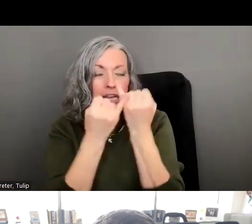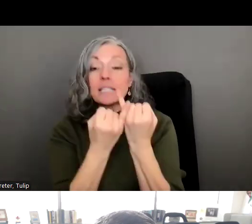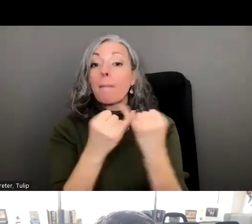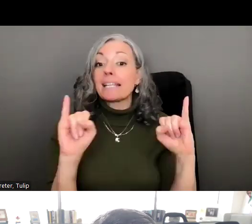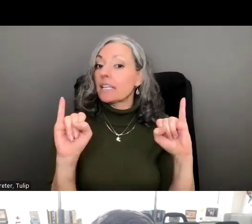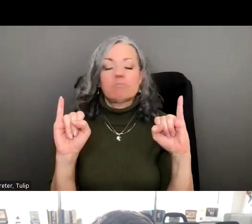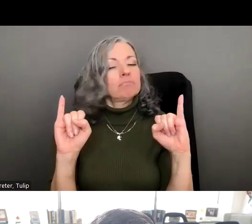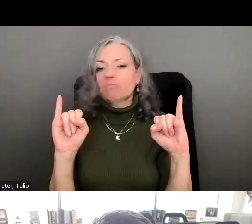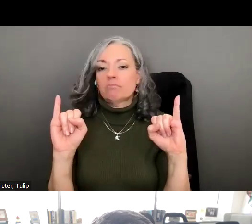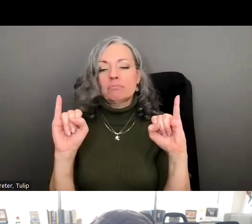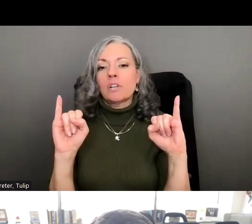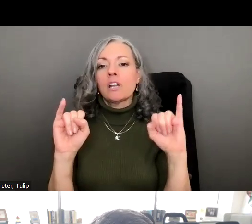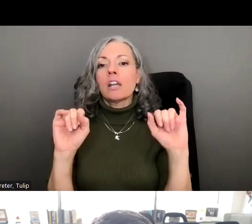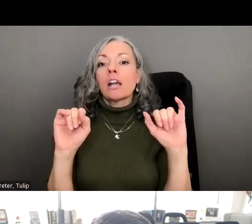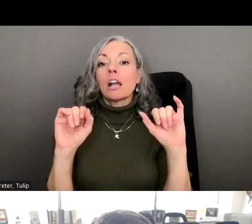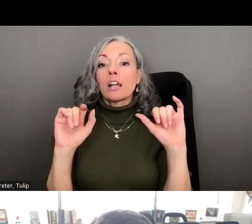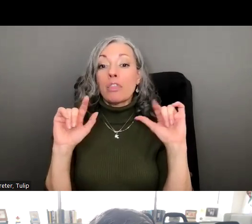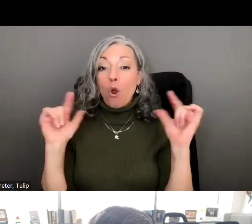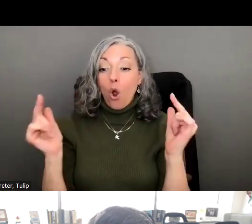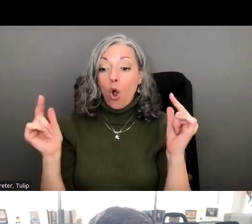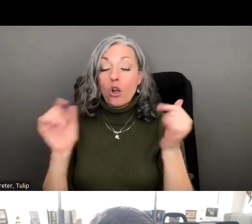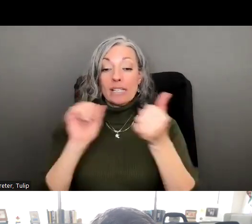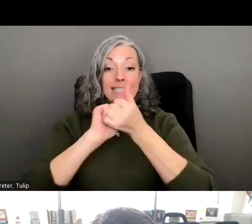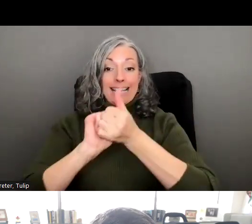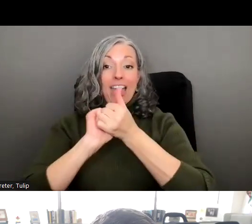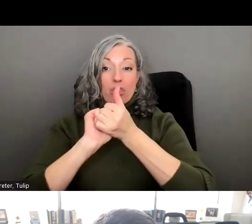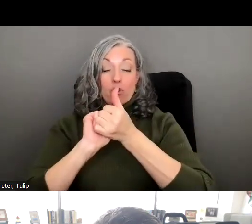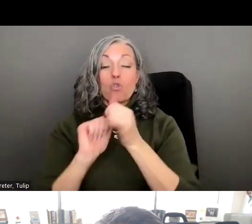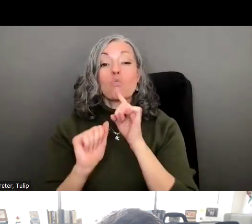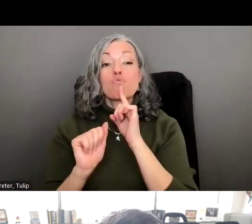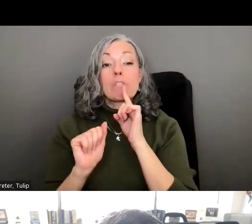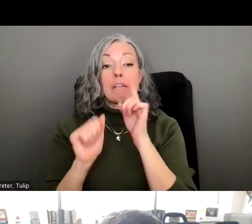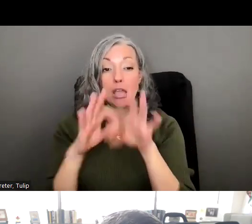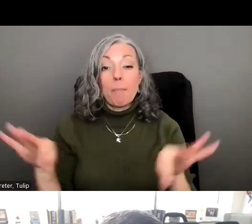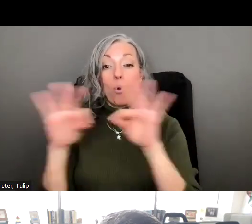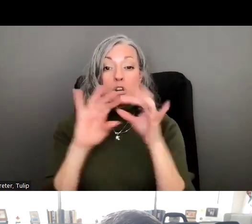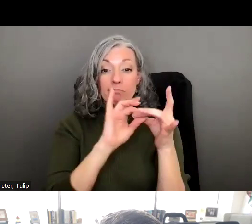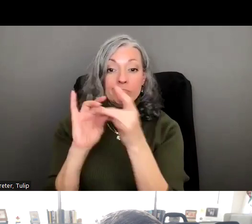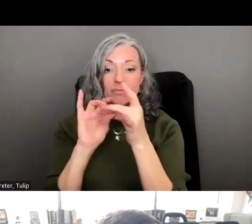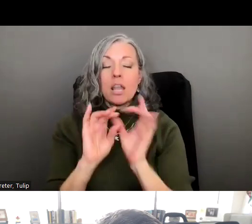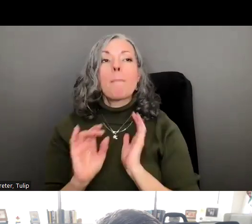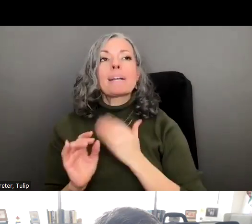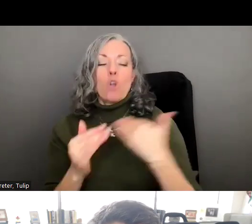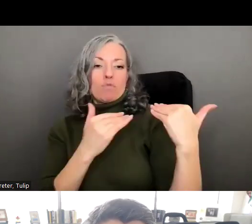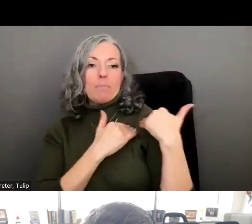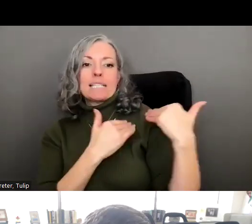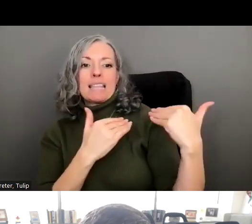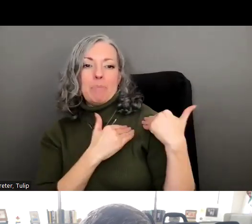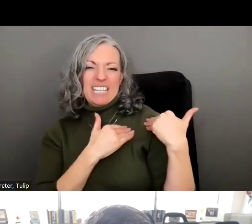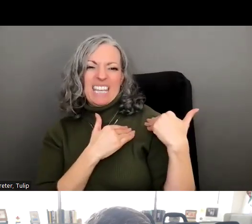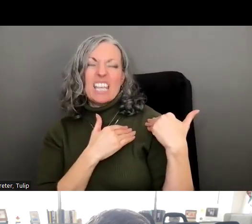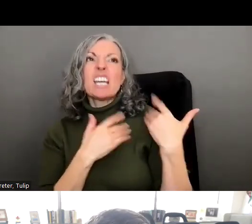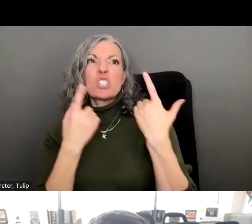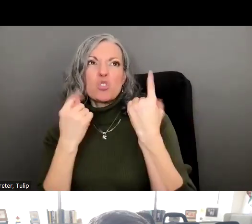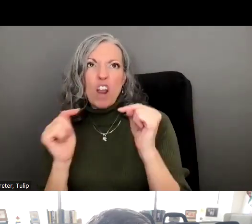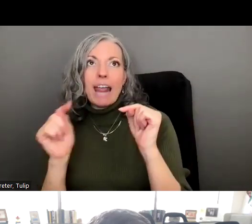other. They are disparate efforts that are siloed, but it's our responsibility and duty to really begin to connect the